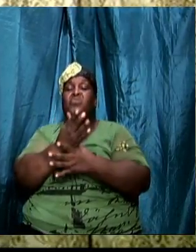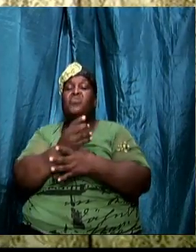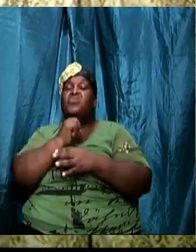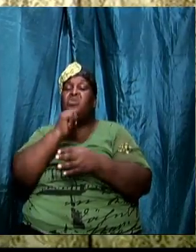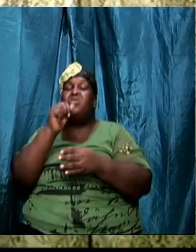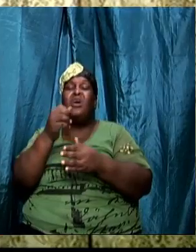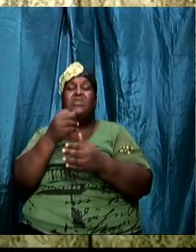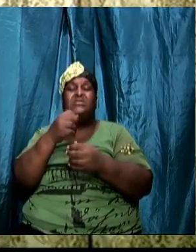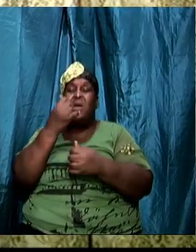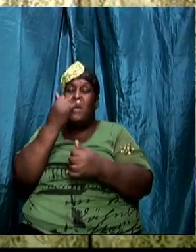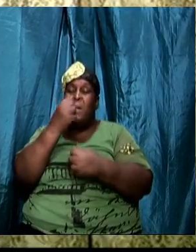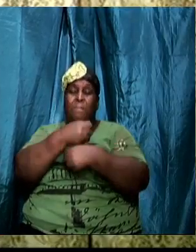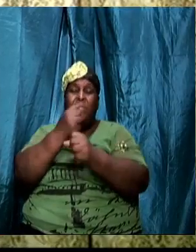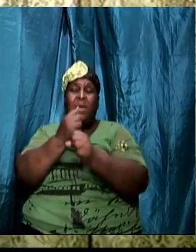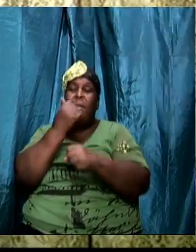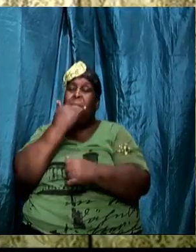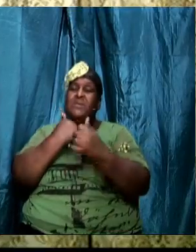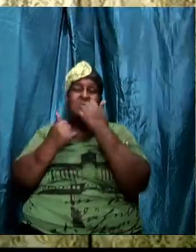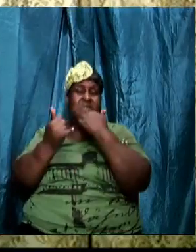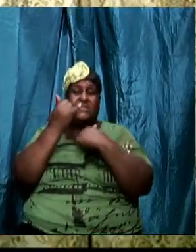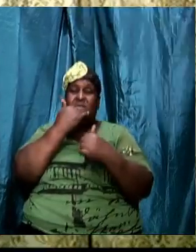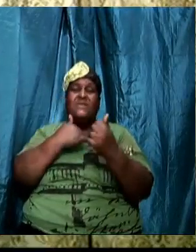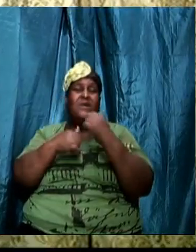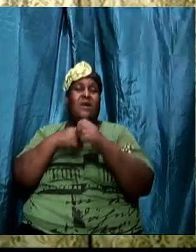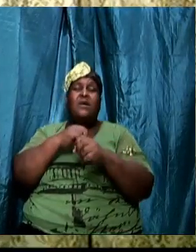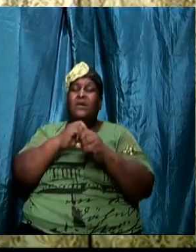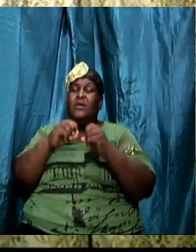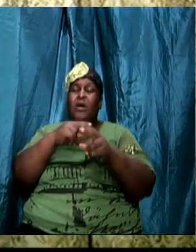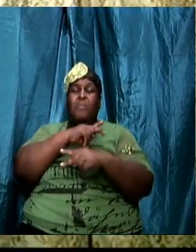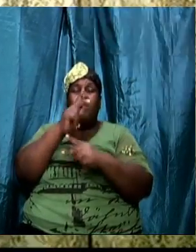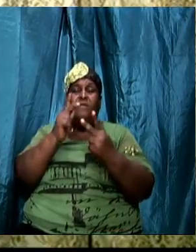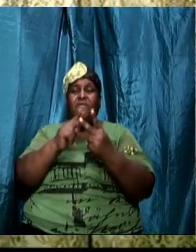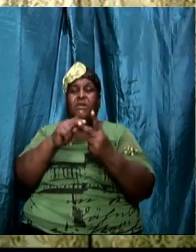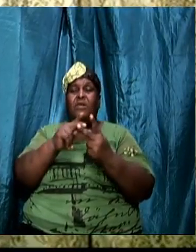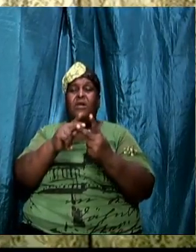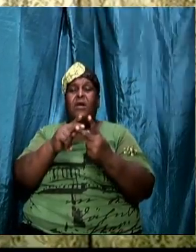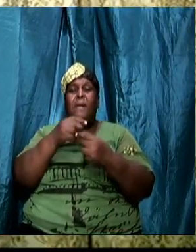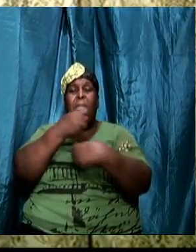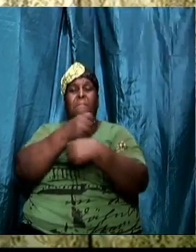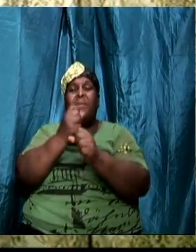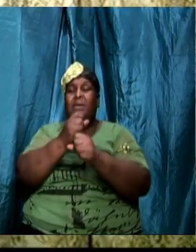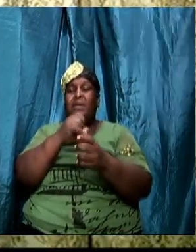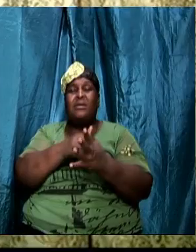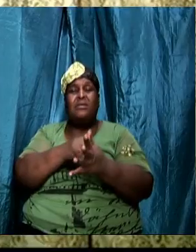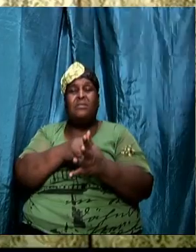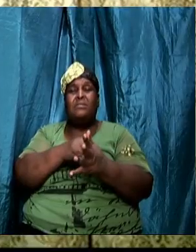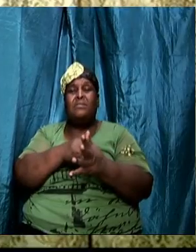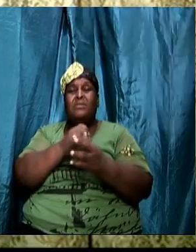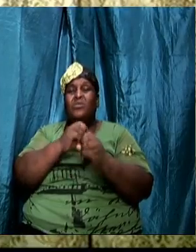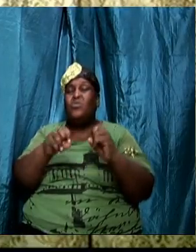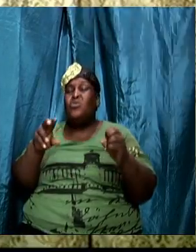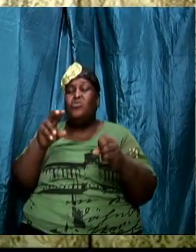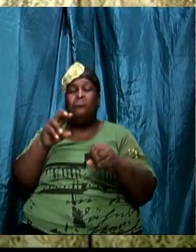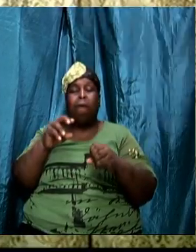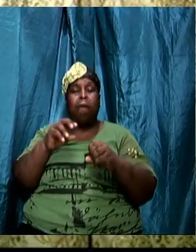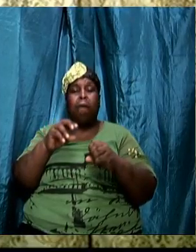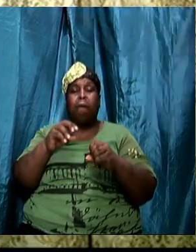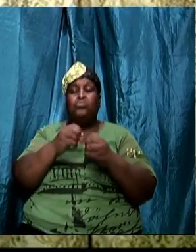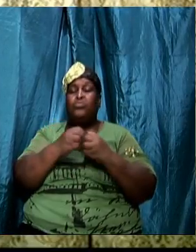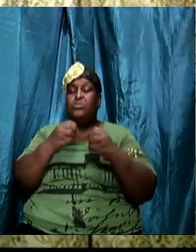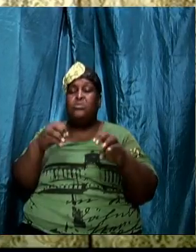are perfect and who will make it without a scratch or a bruise. No, that's not going to happen. That's not going to